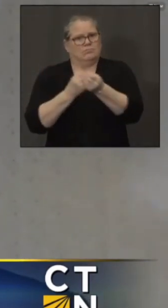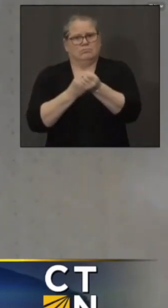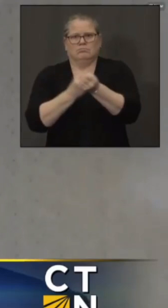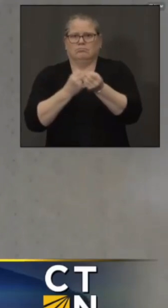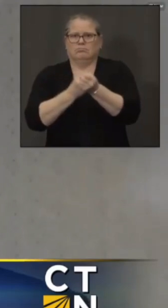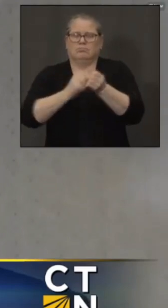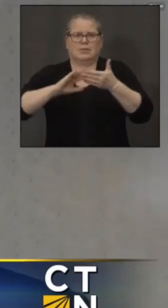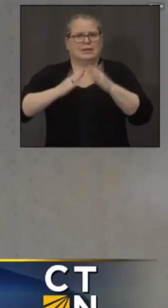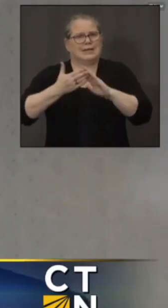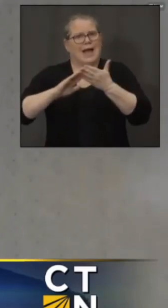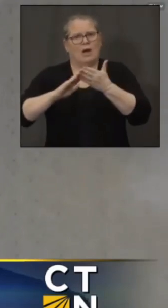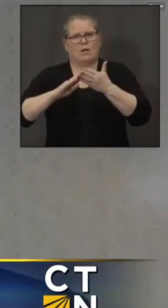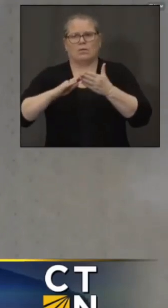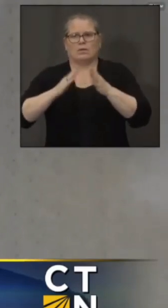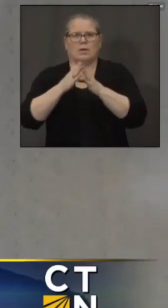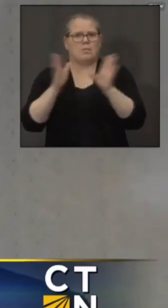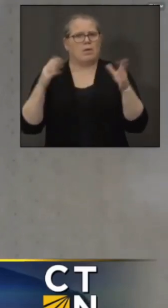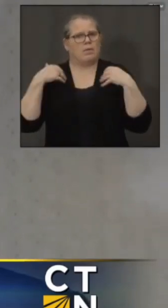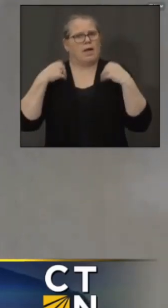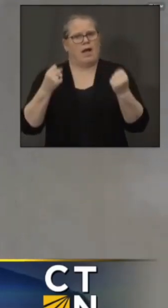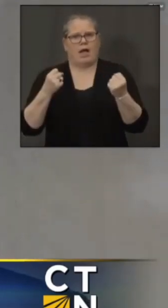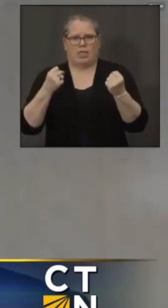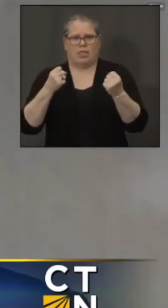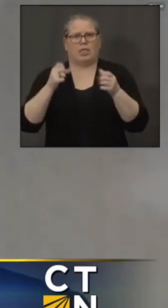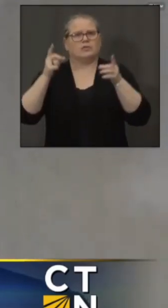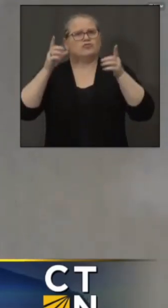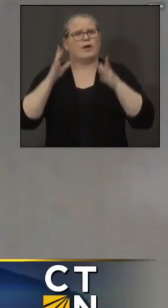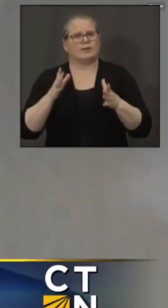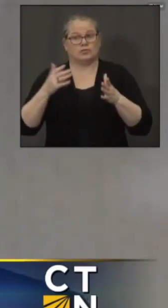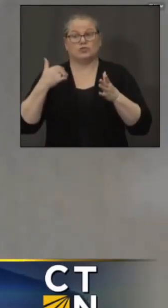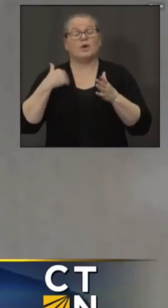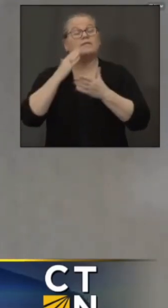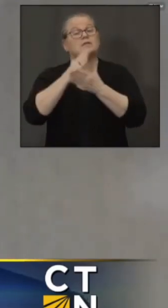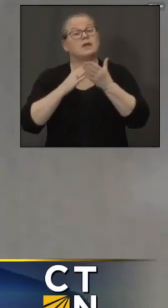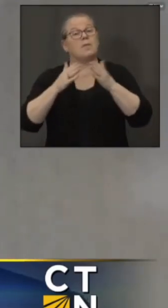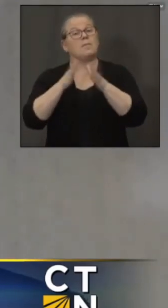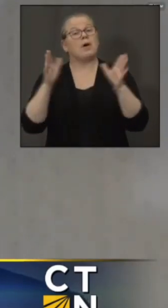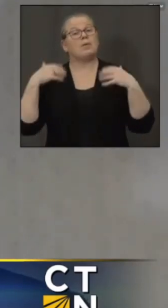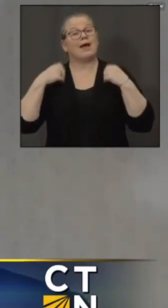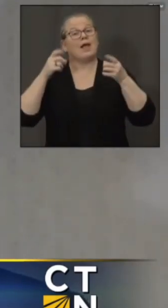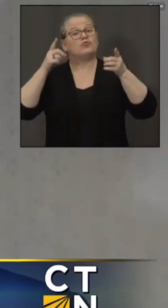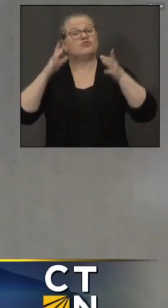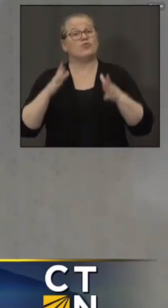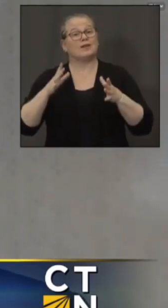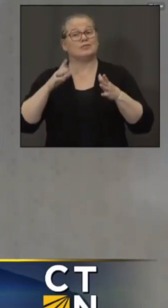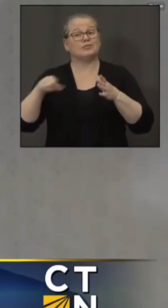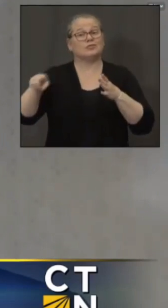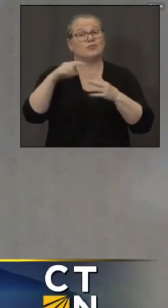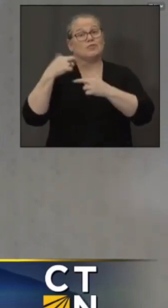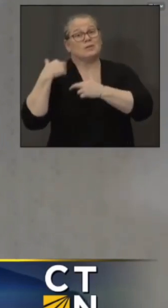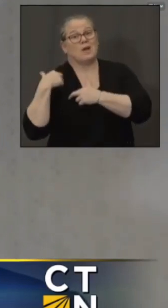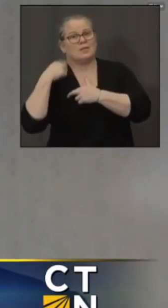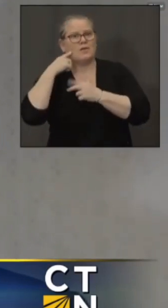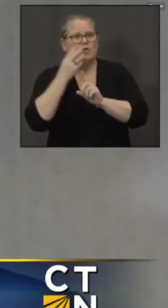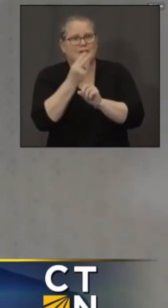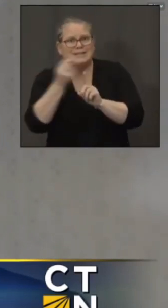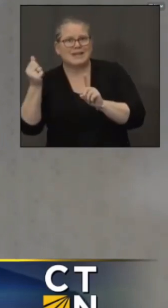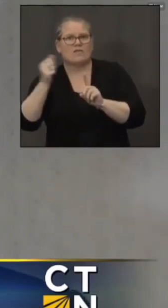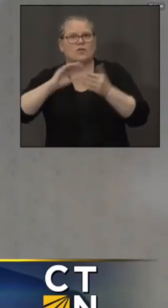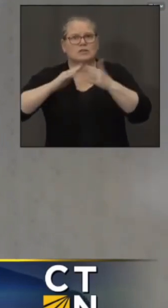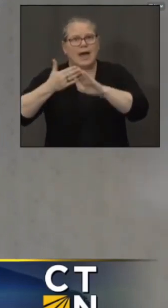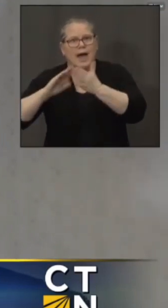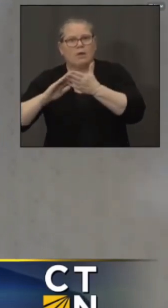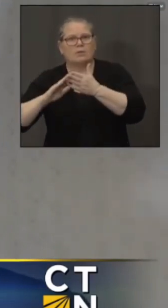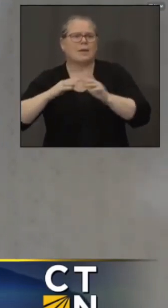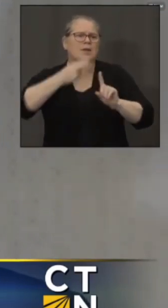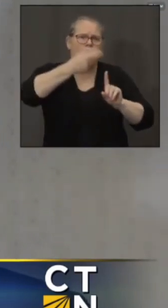directors. We have public health directors who represent multiple towns. Every one of them are not just like Hartford, New Haven, or New Britain,